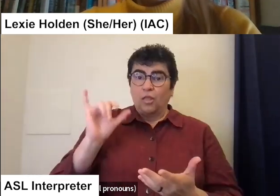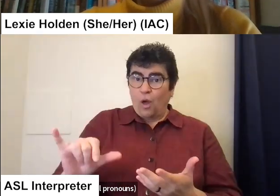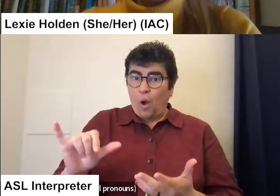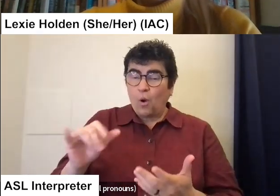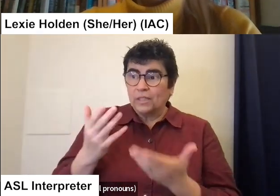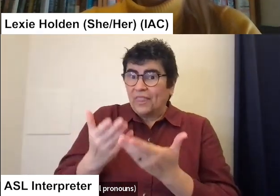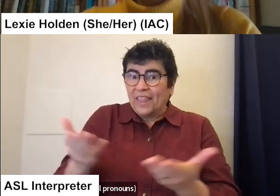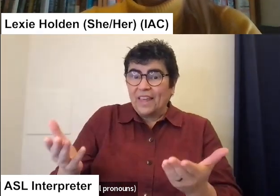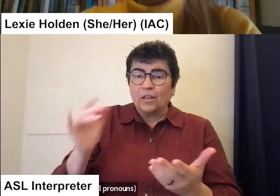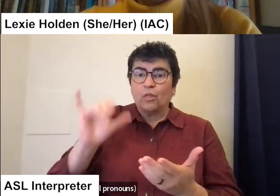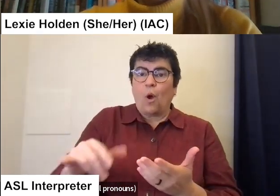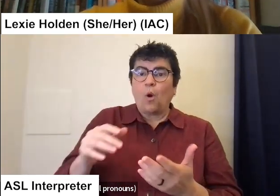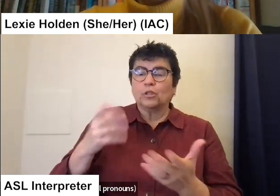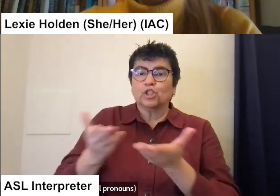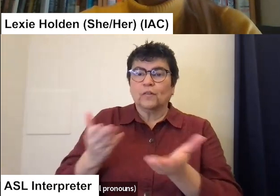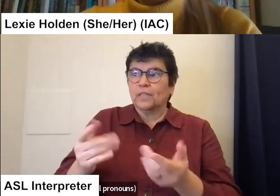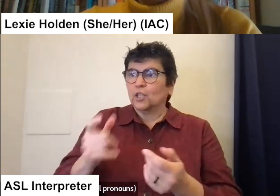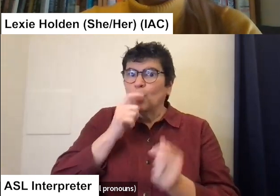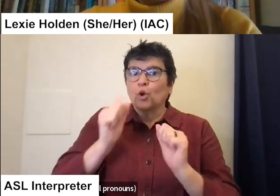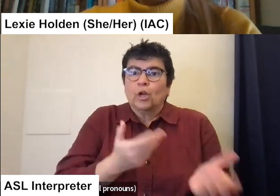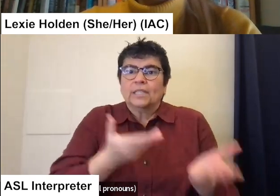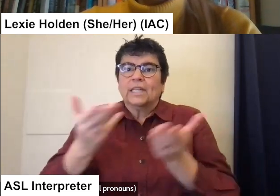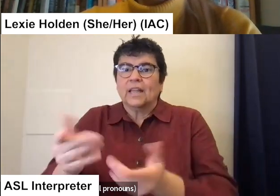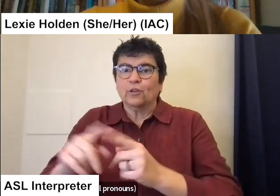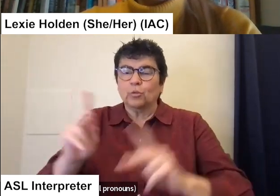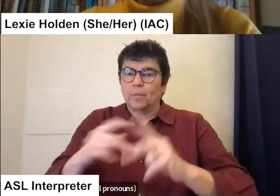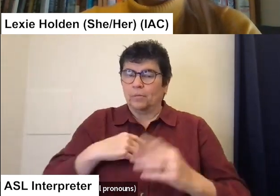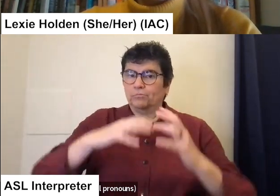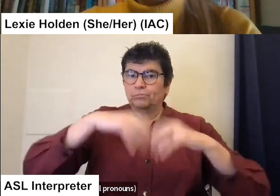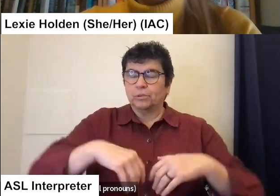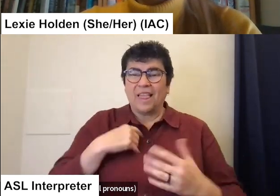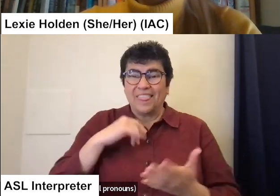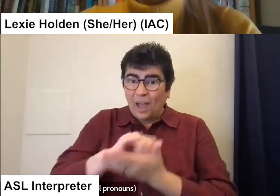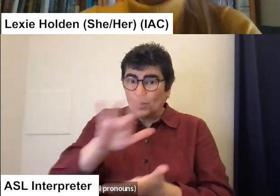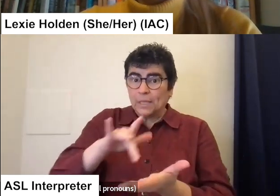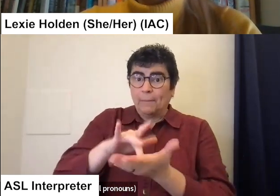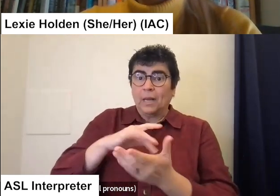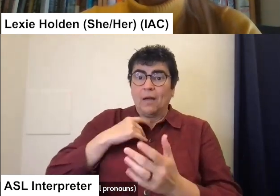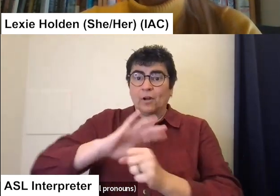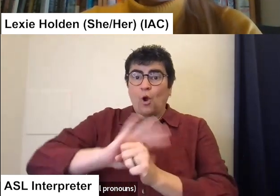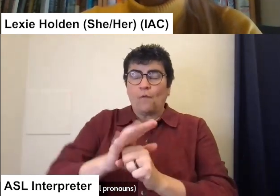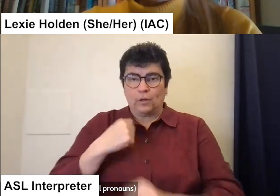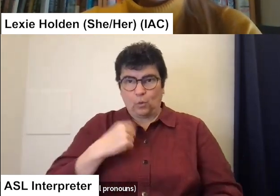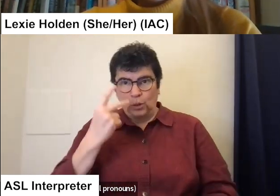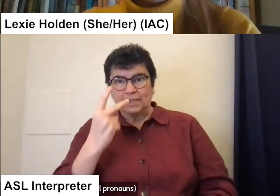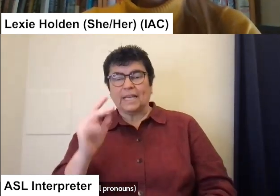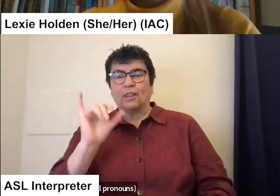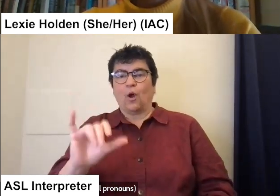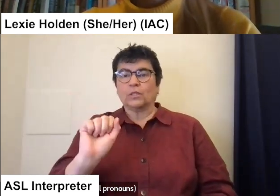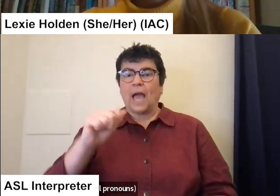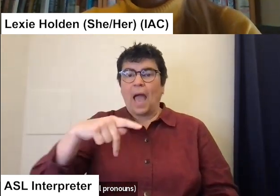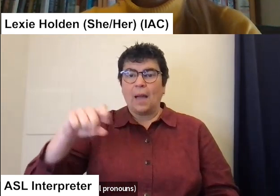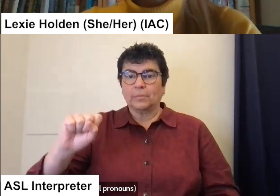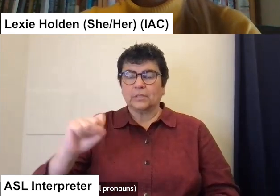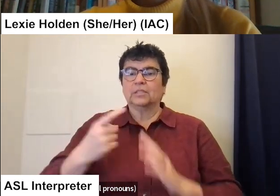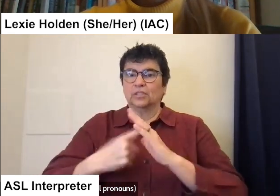folks, they were down. And then towards the middle of COVID, we see that these applications start to